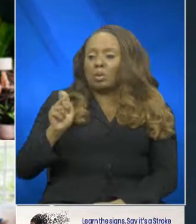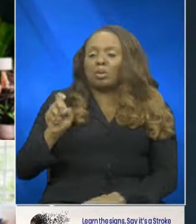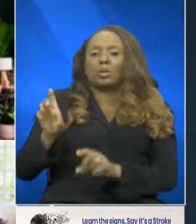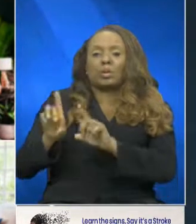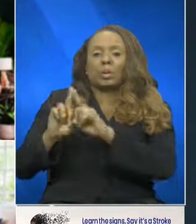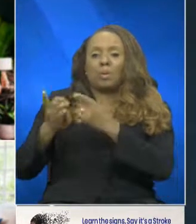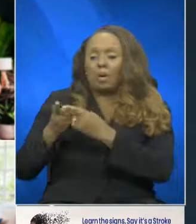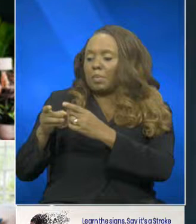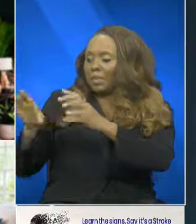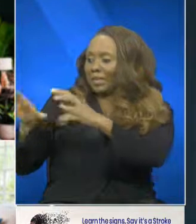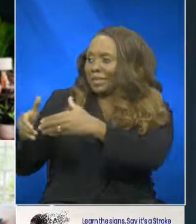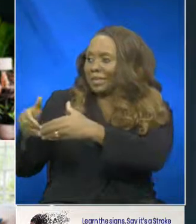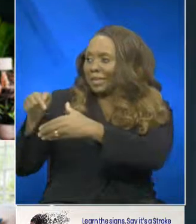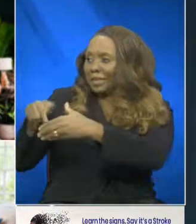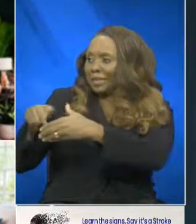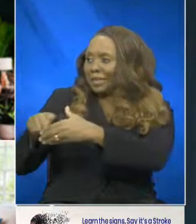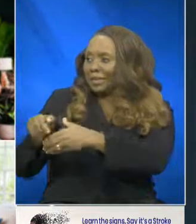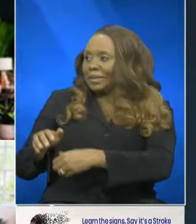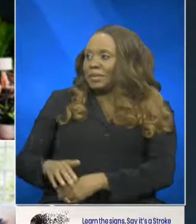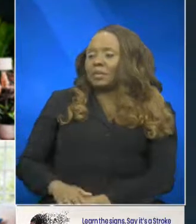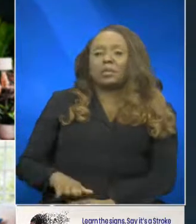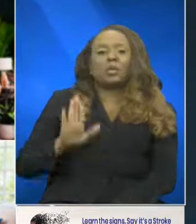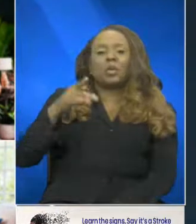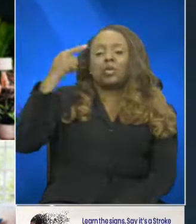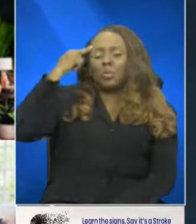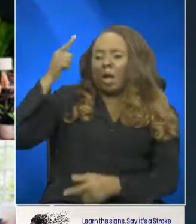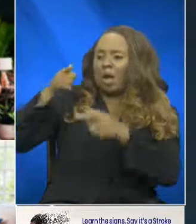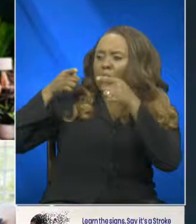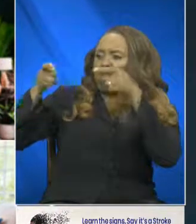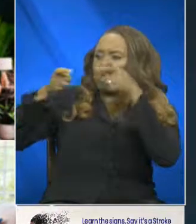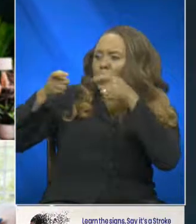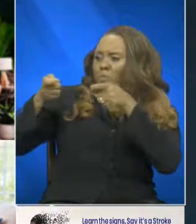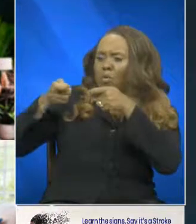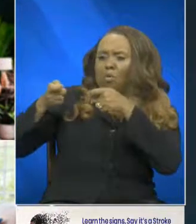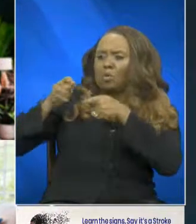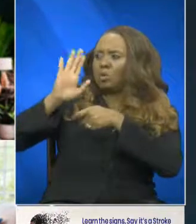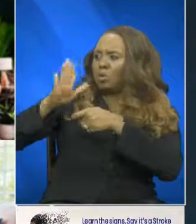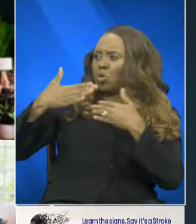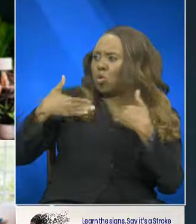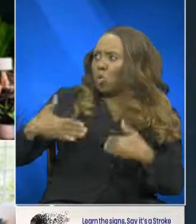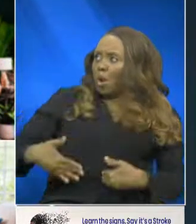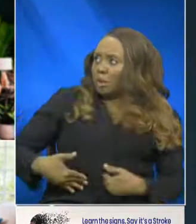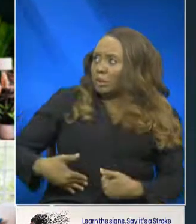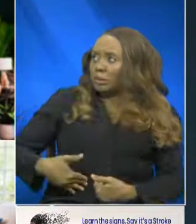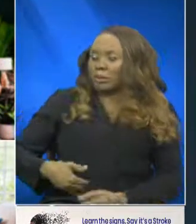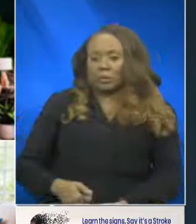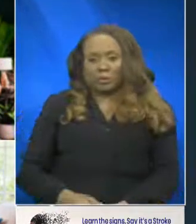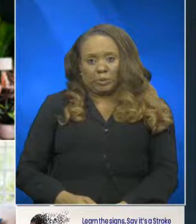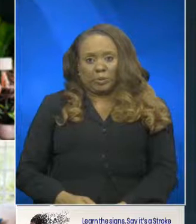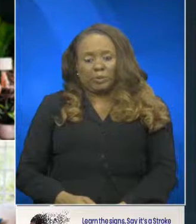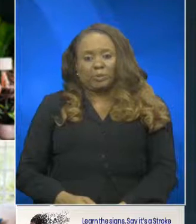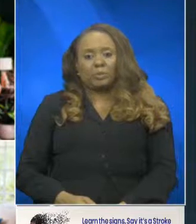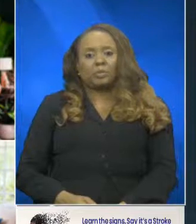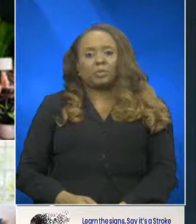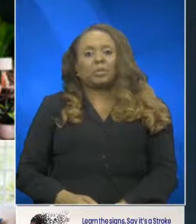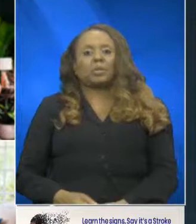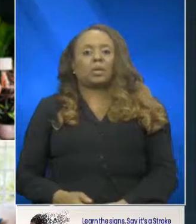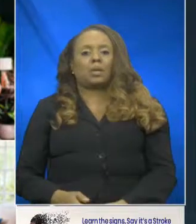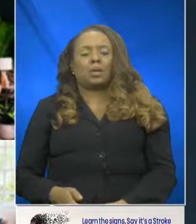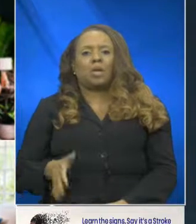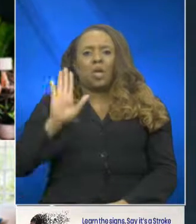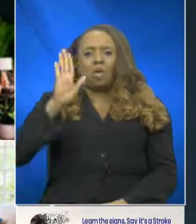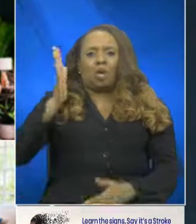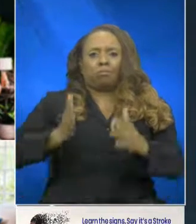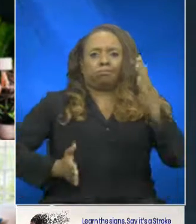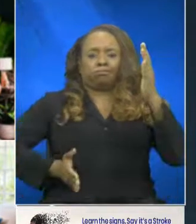went through, the brain controls all of the functions of the body, whether directly or indirectly. Some of the more